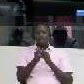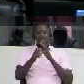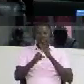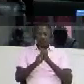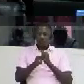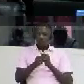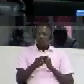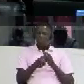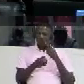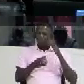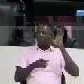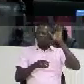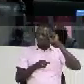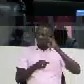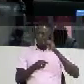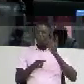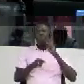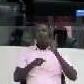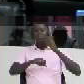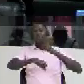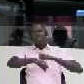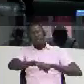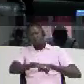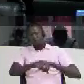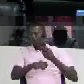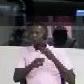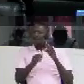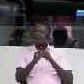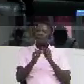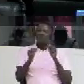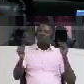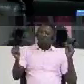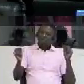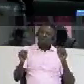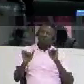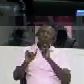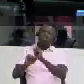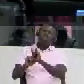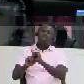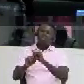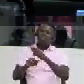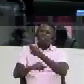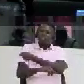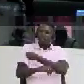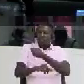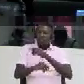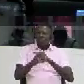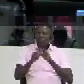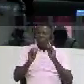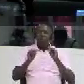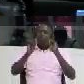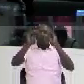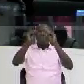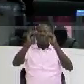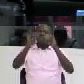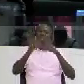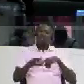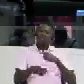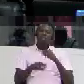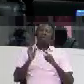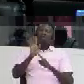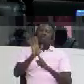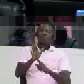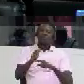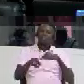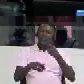roughly on what periods or perhaps how long you spent in a particular rank before you moved on. So from training